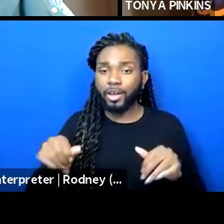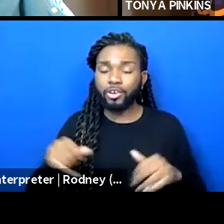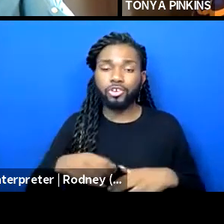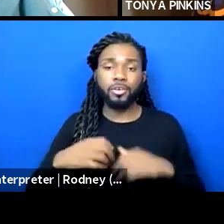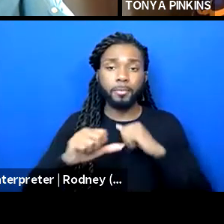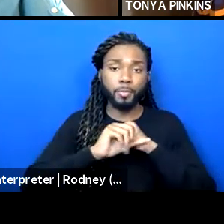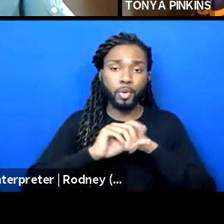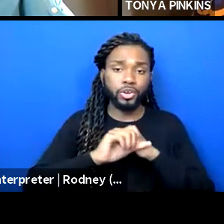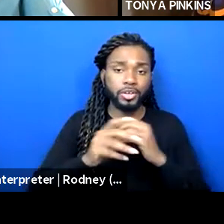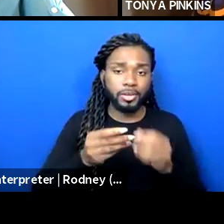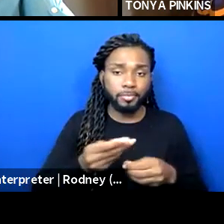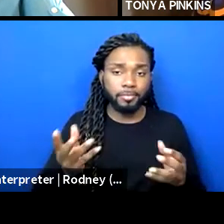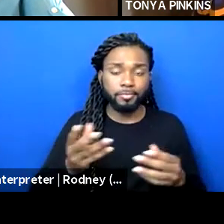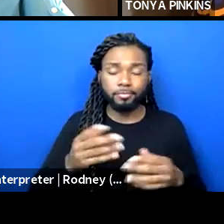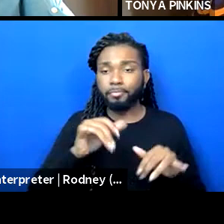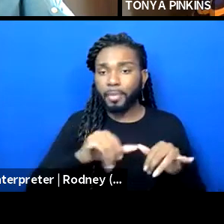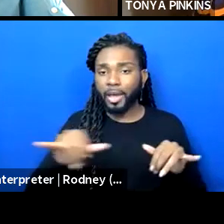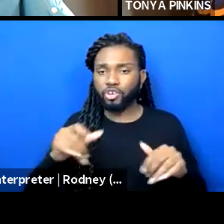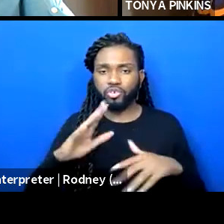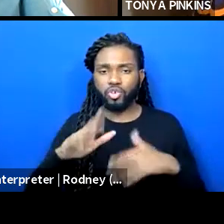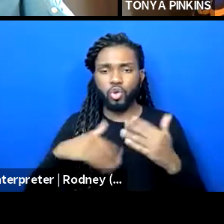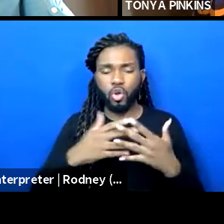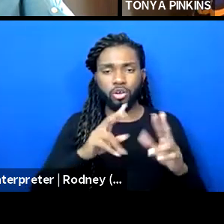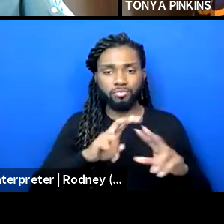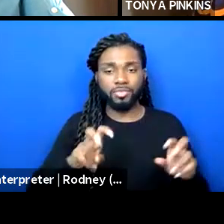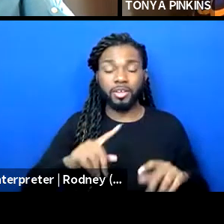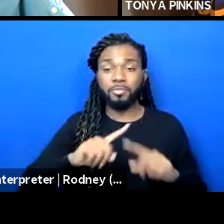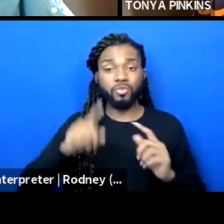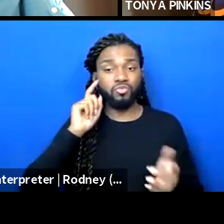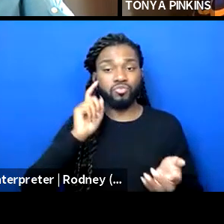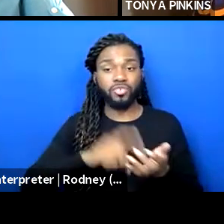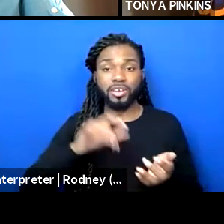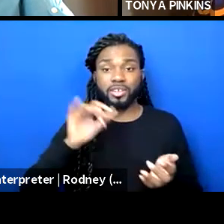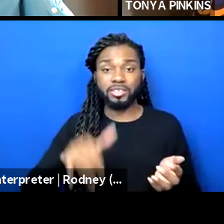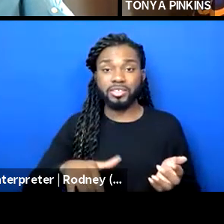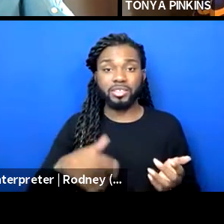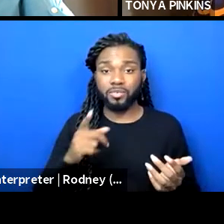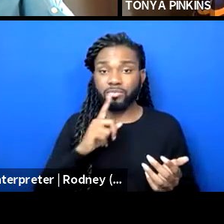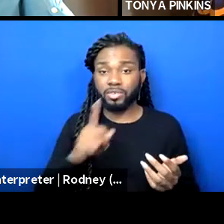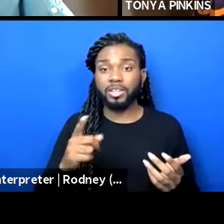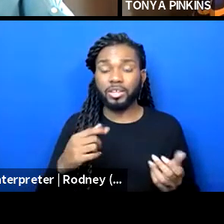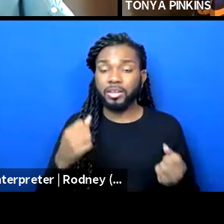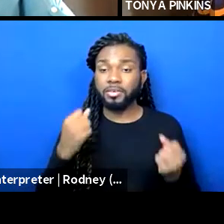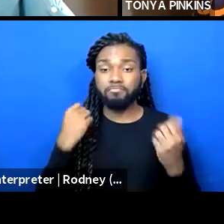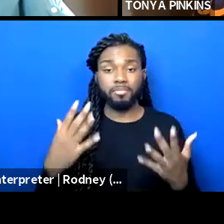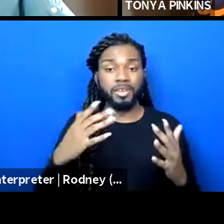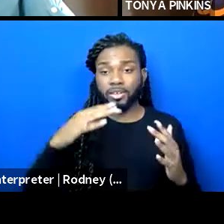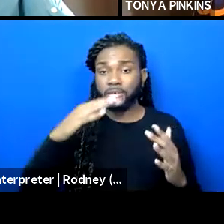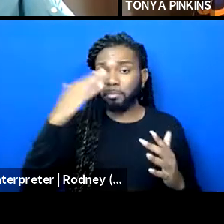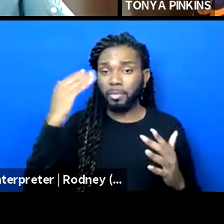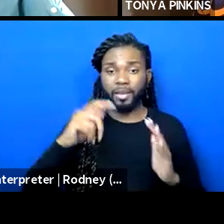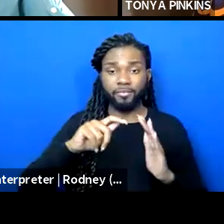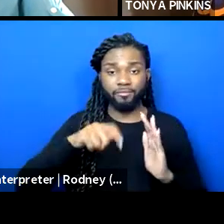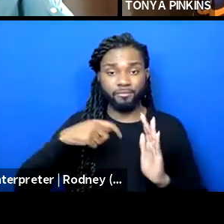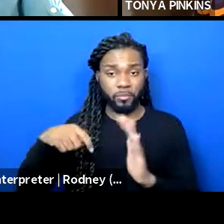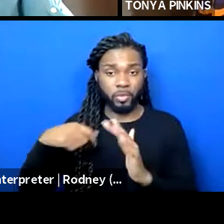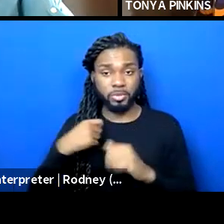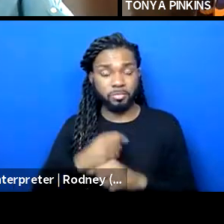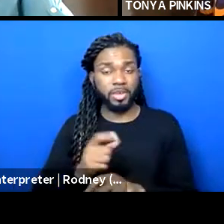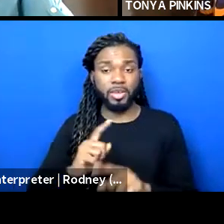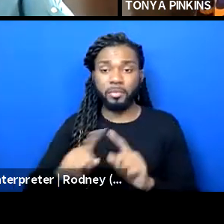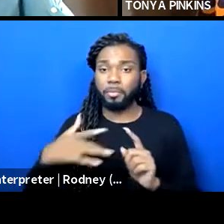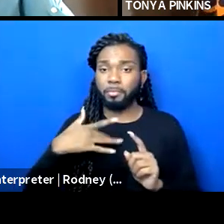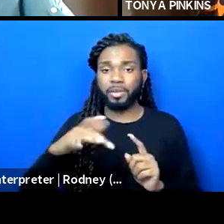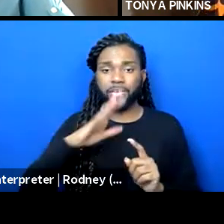like all of these things, only to find out that there are so many multiple Black films made that don't get